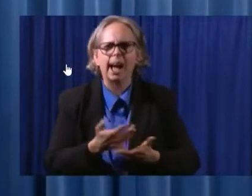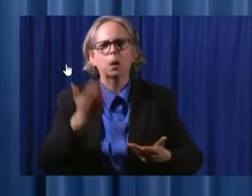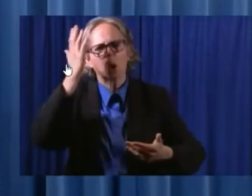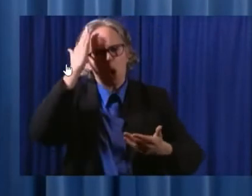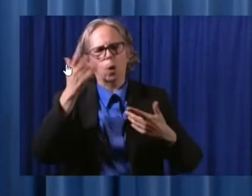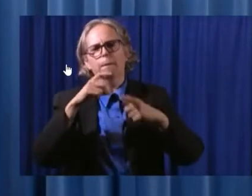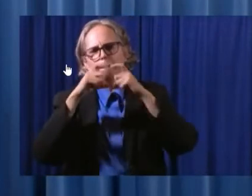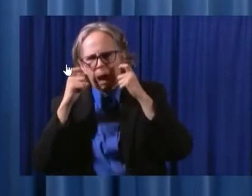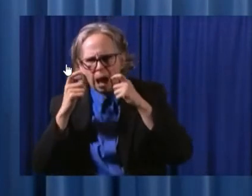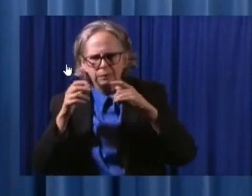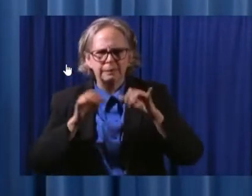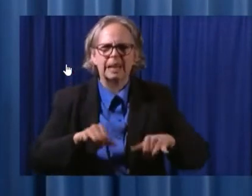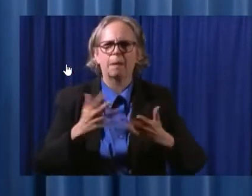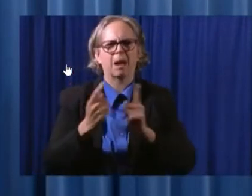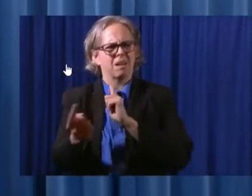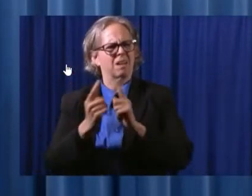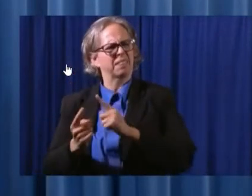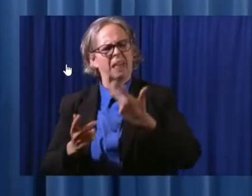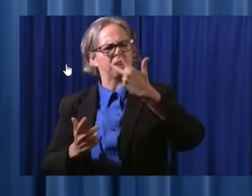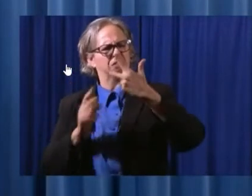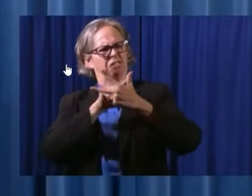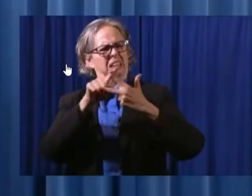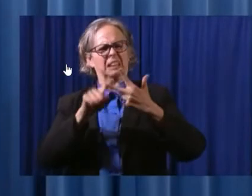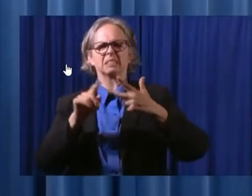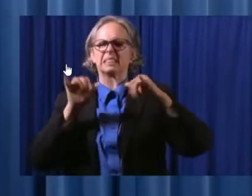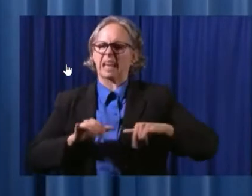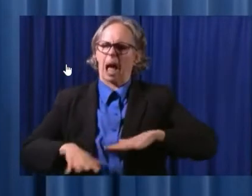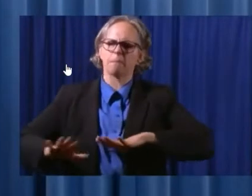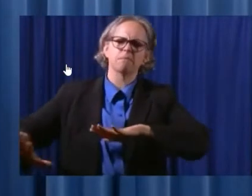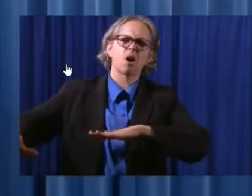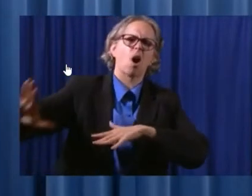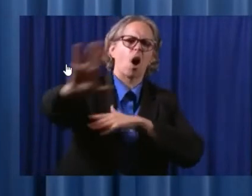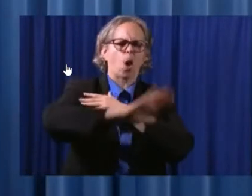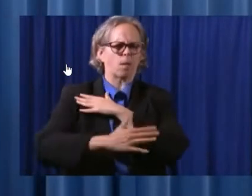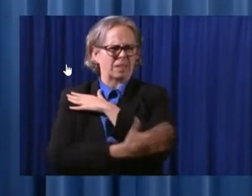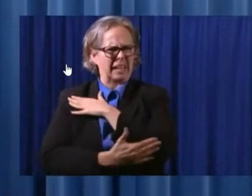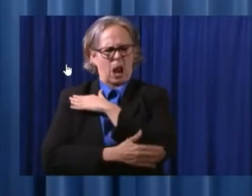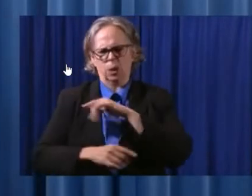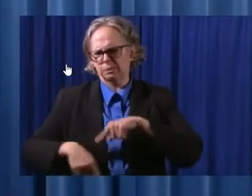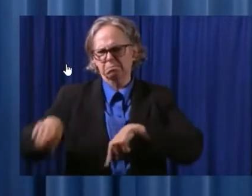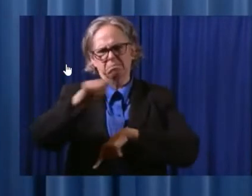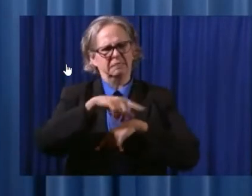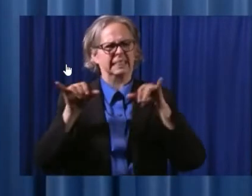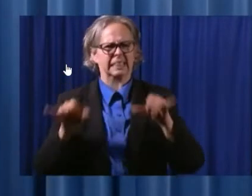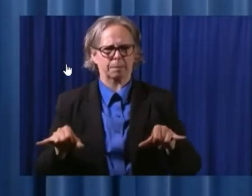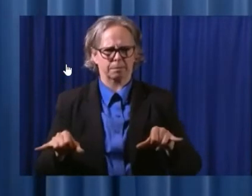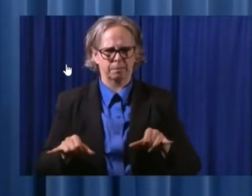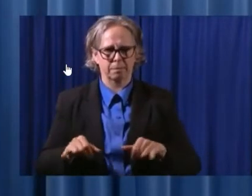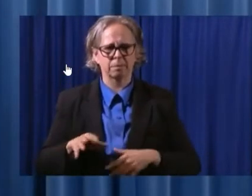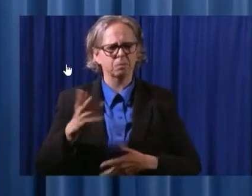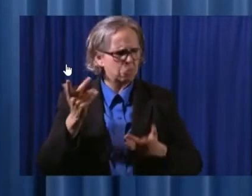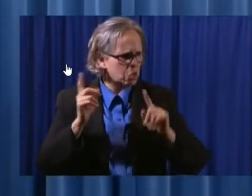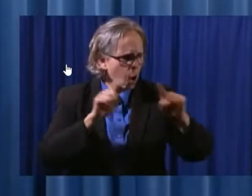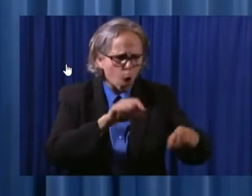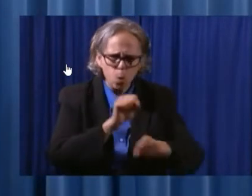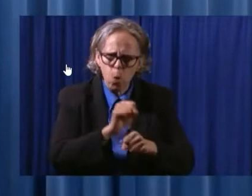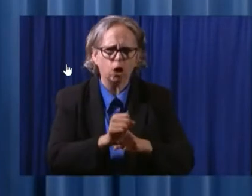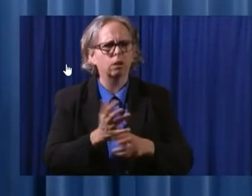out in public. A recommendation, strong recommendation. When we're working, we need to follow that